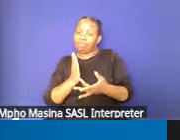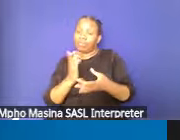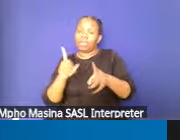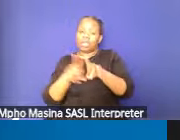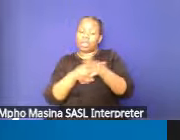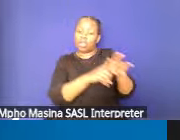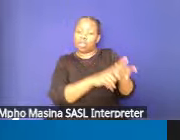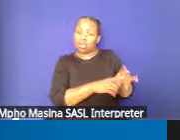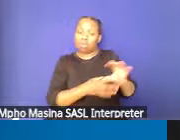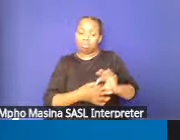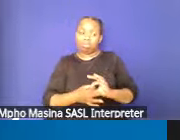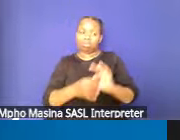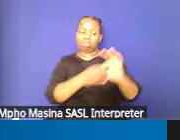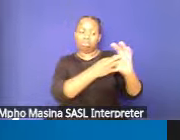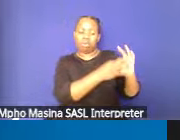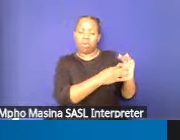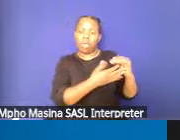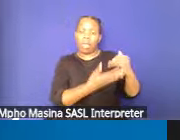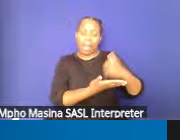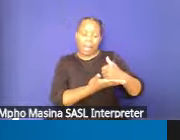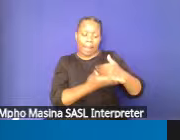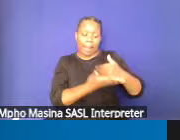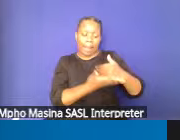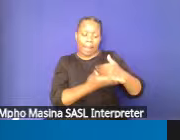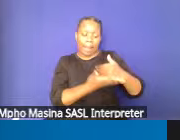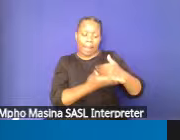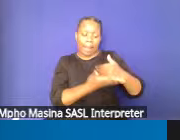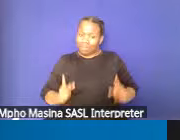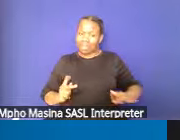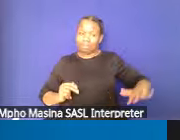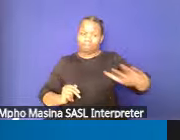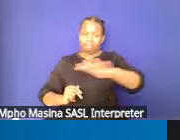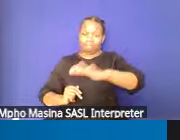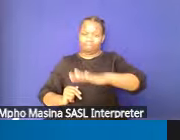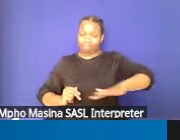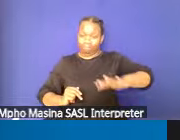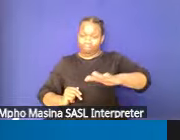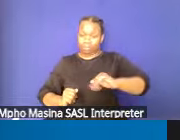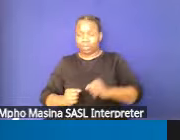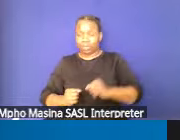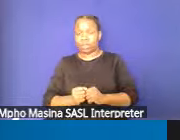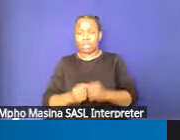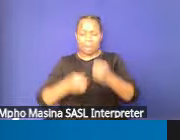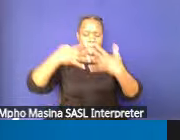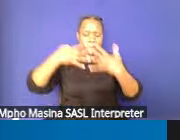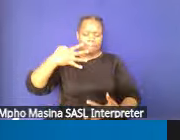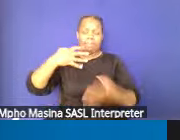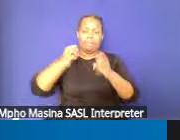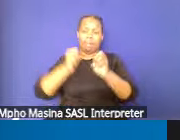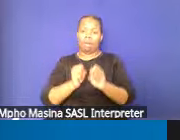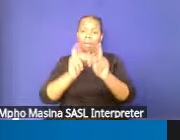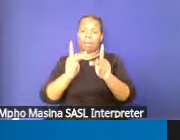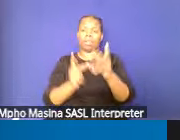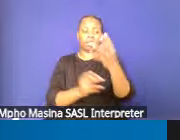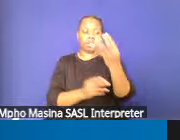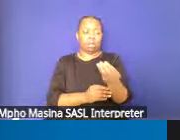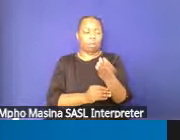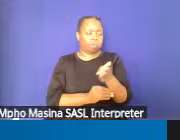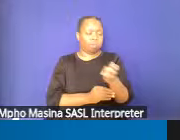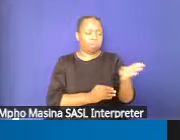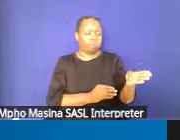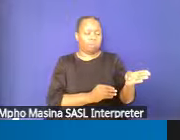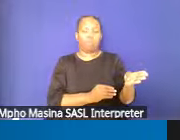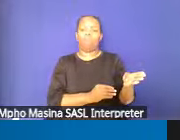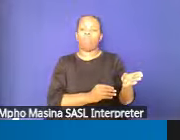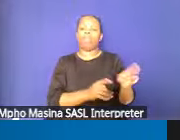estate, which is part of physical facilities. So there's quite a number of opportunities that are there. And we have